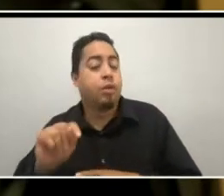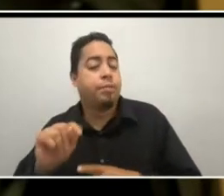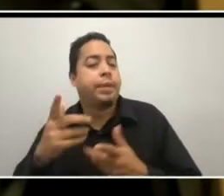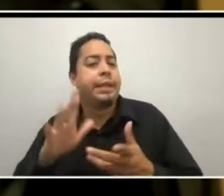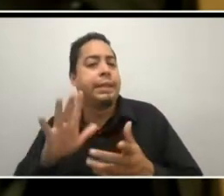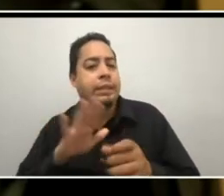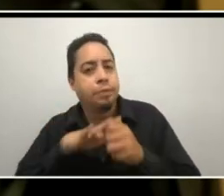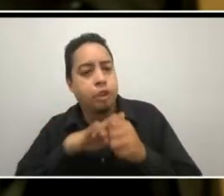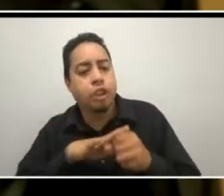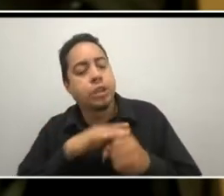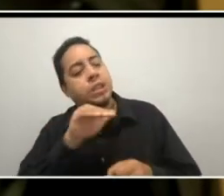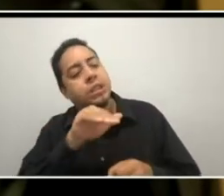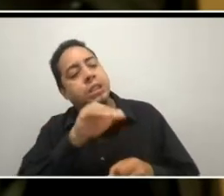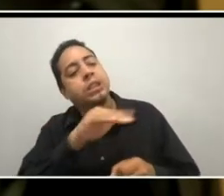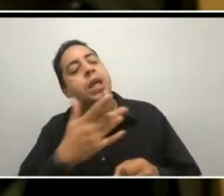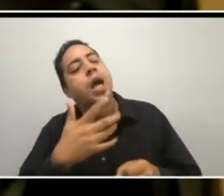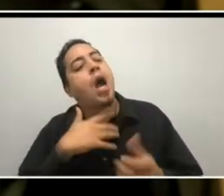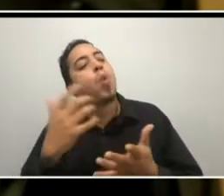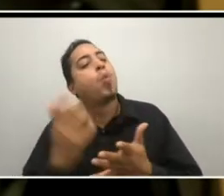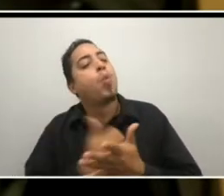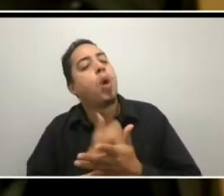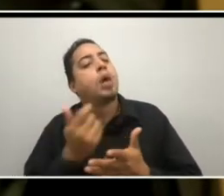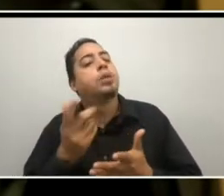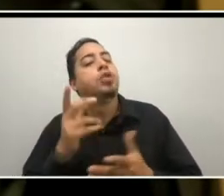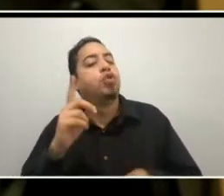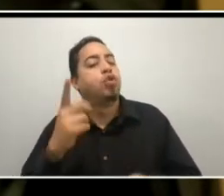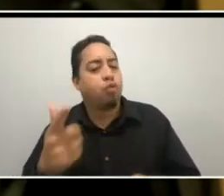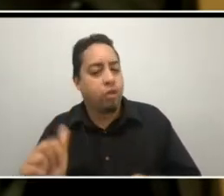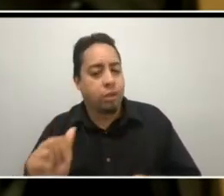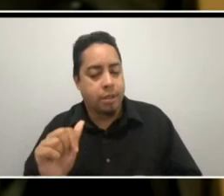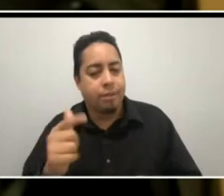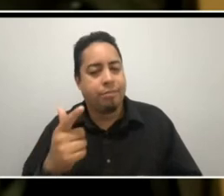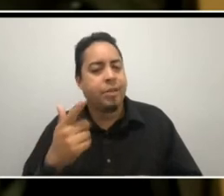Georgia. Let's listen to that part of the conversation.